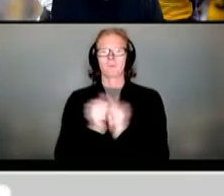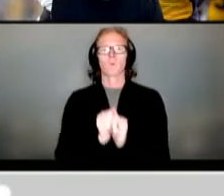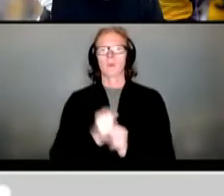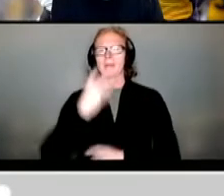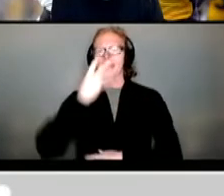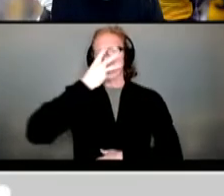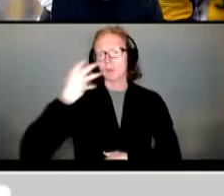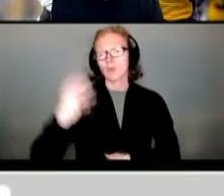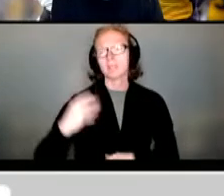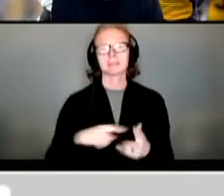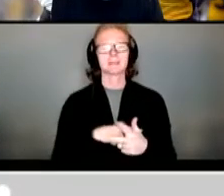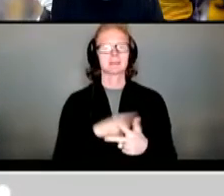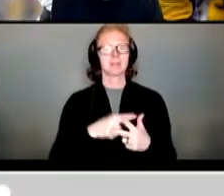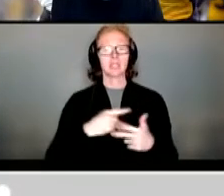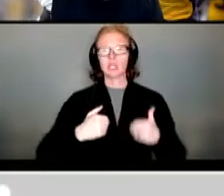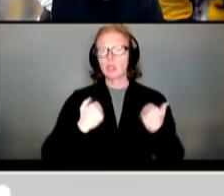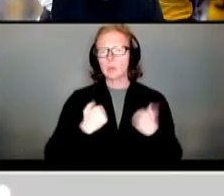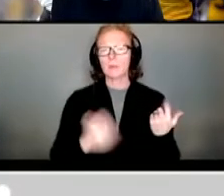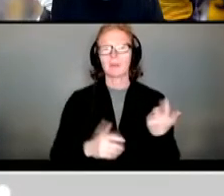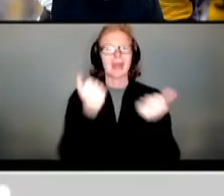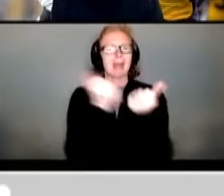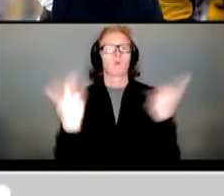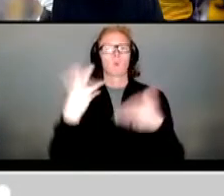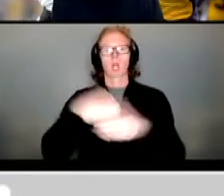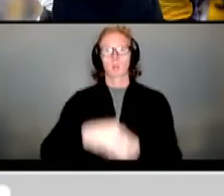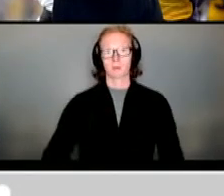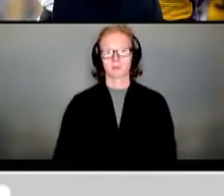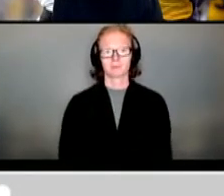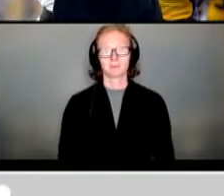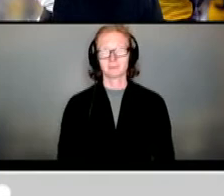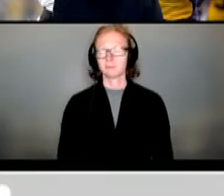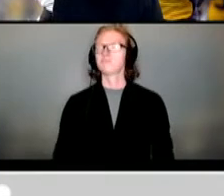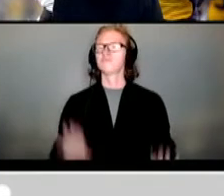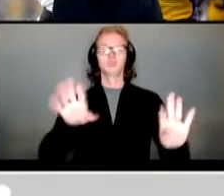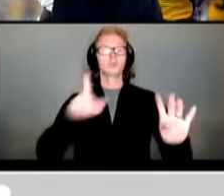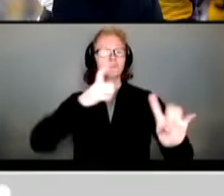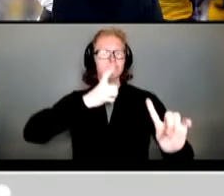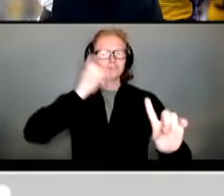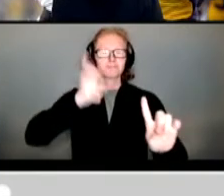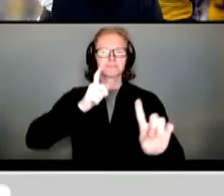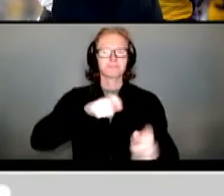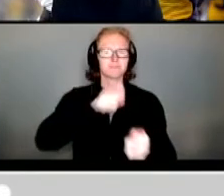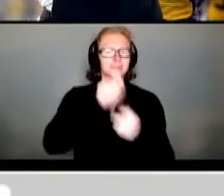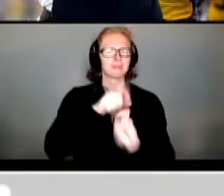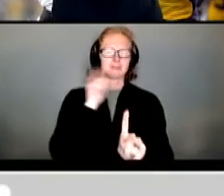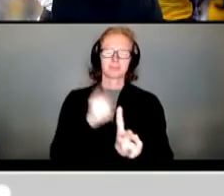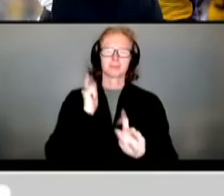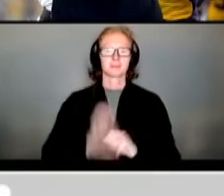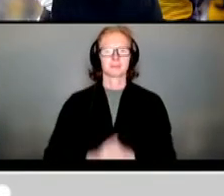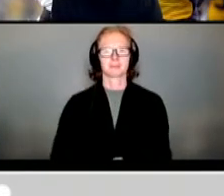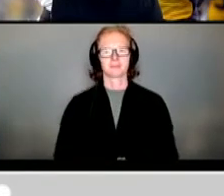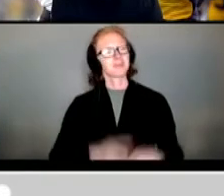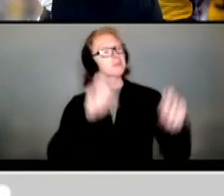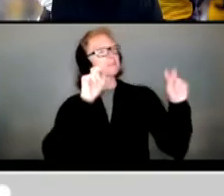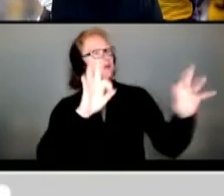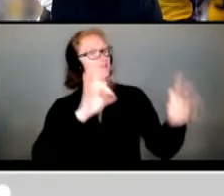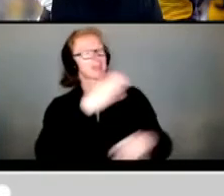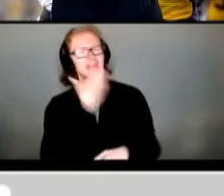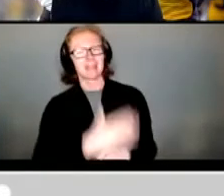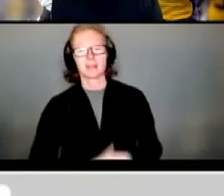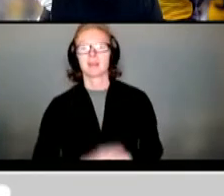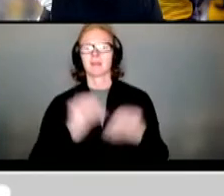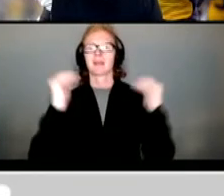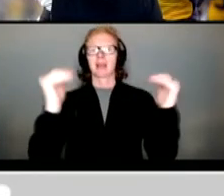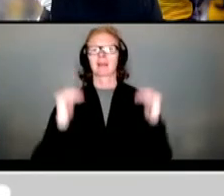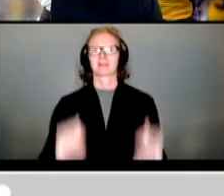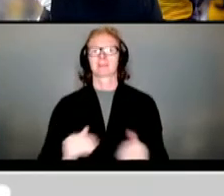that includes youth, that includes everybody. So you hit it right there, thank you. Perfect, okay, well, thank you. We're gonna move